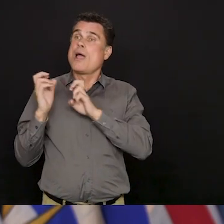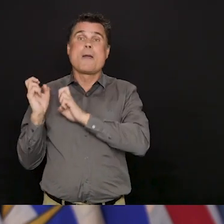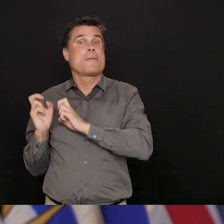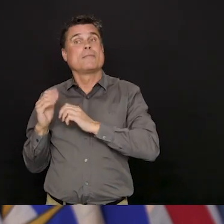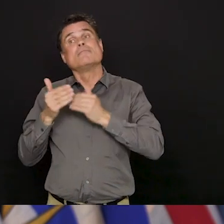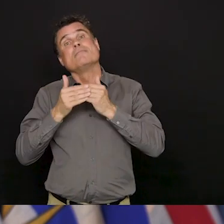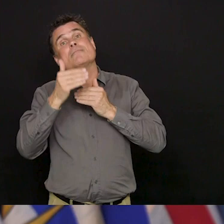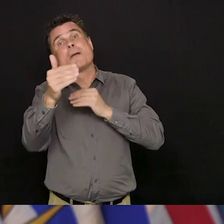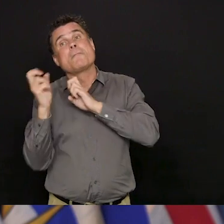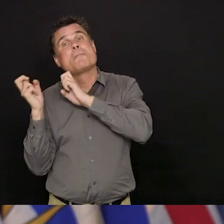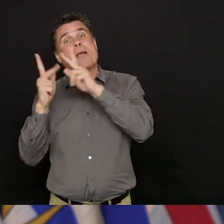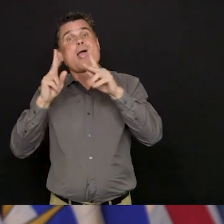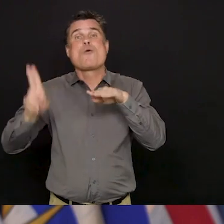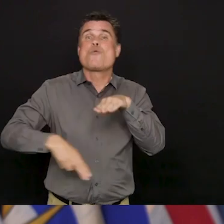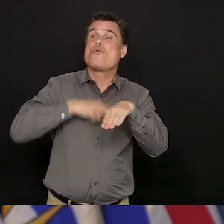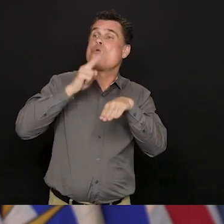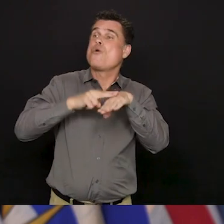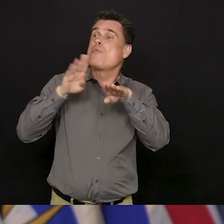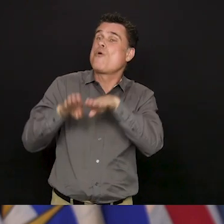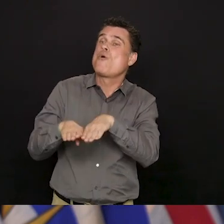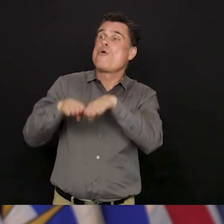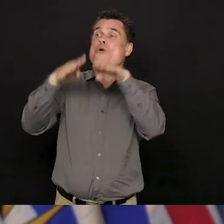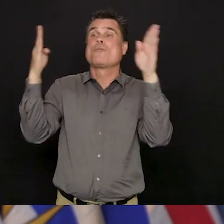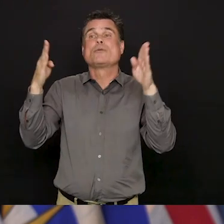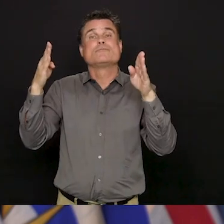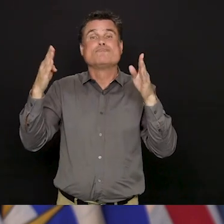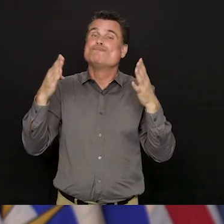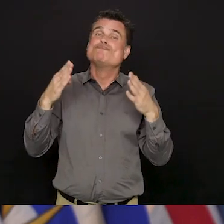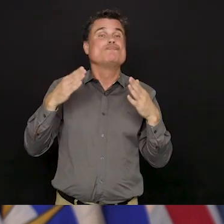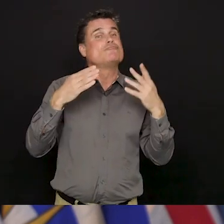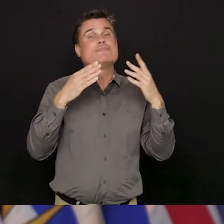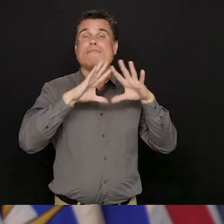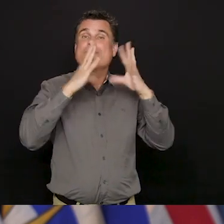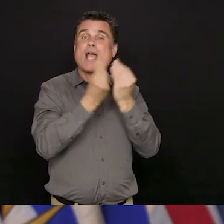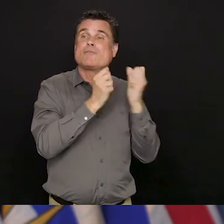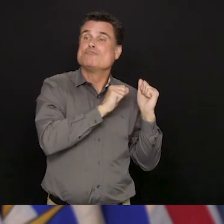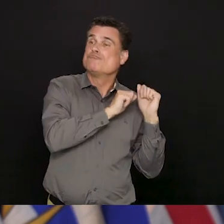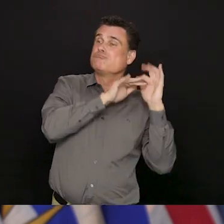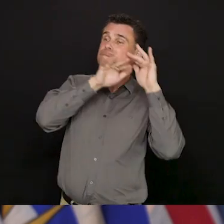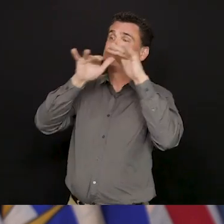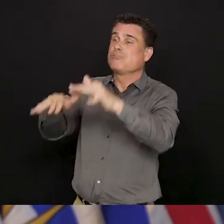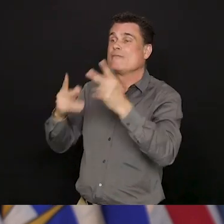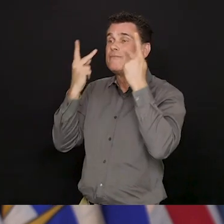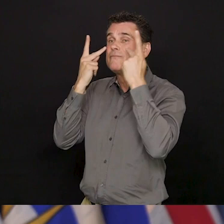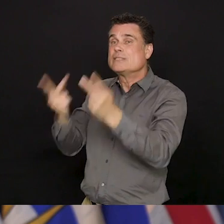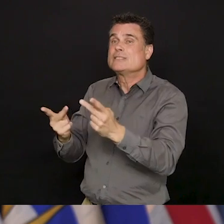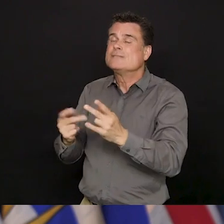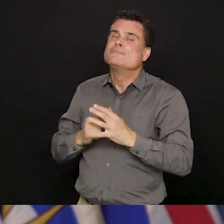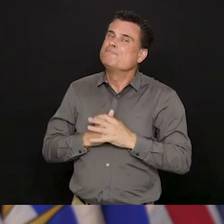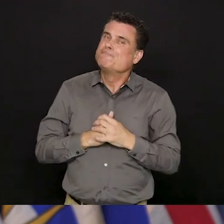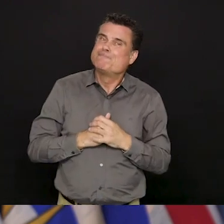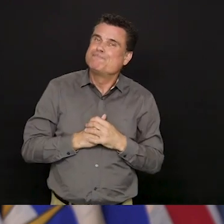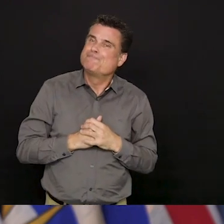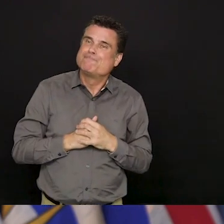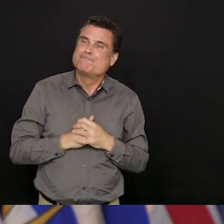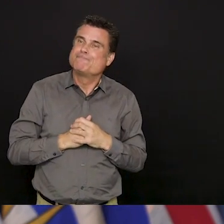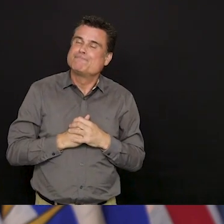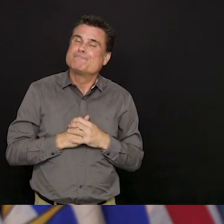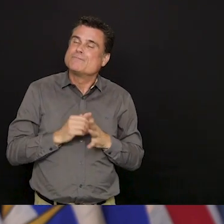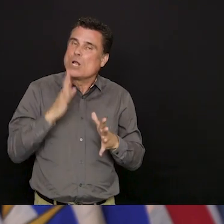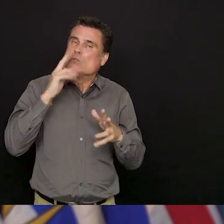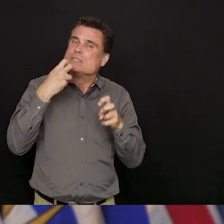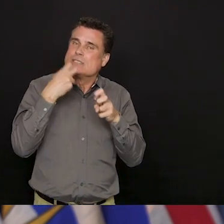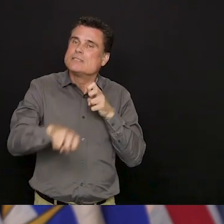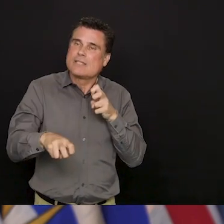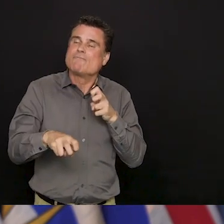do hope we'll be able to open it up to at least have one family member be able to come and spend time. I know how difficult it is, not only